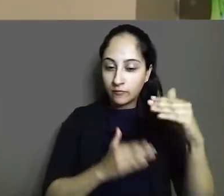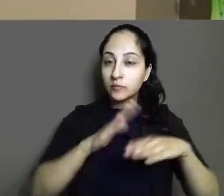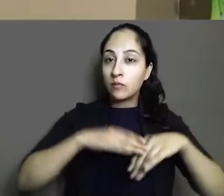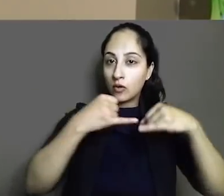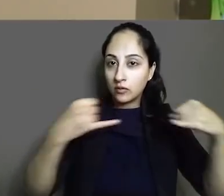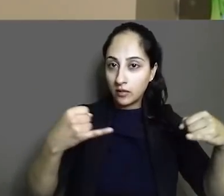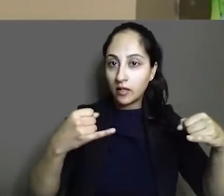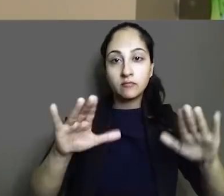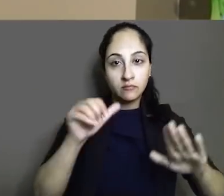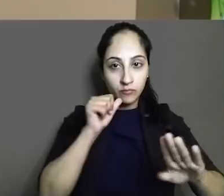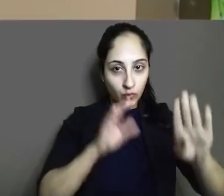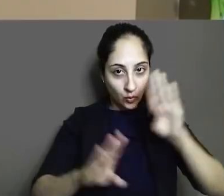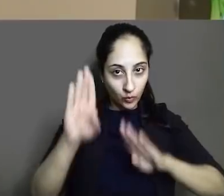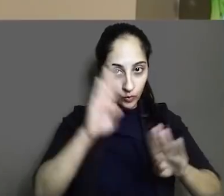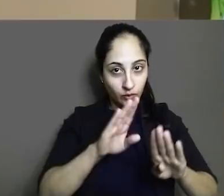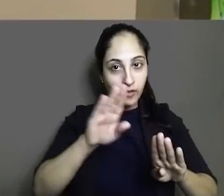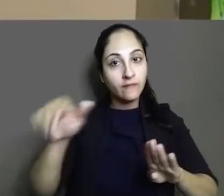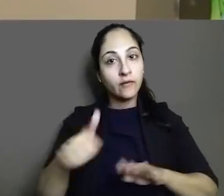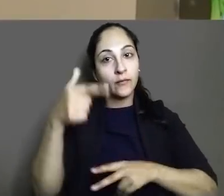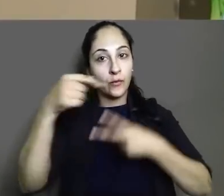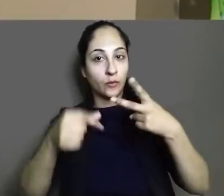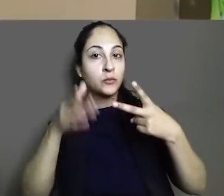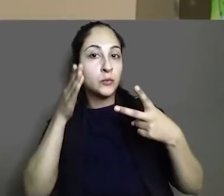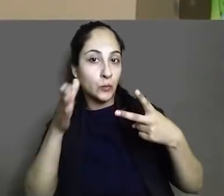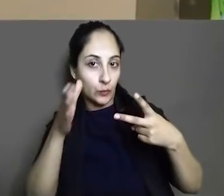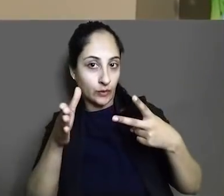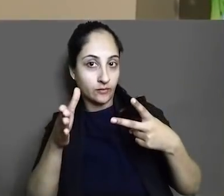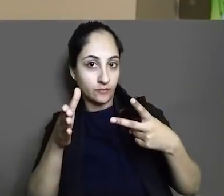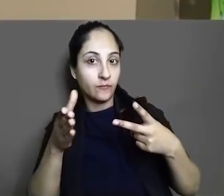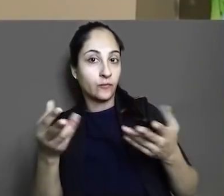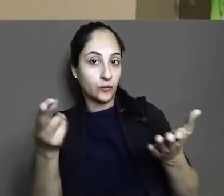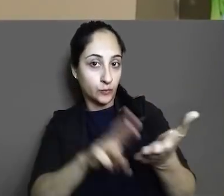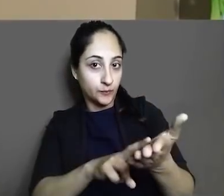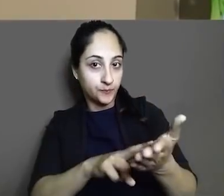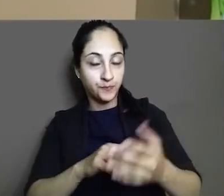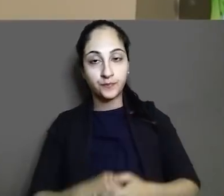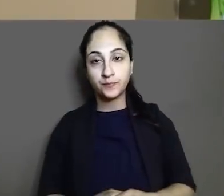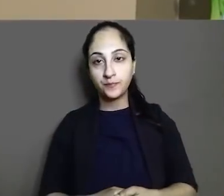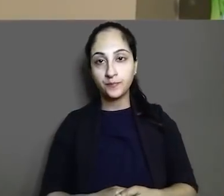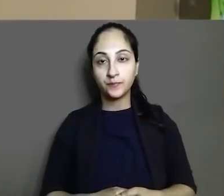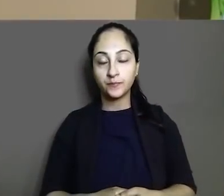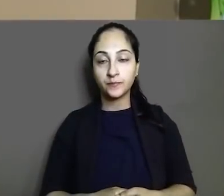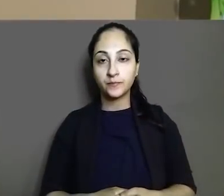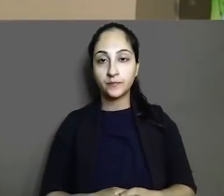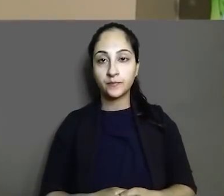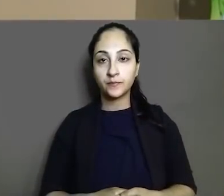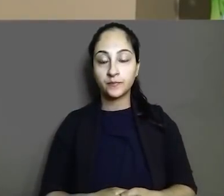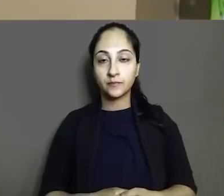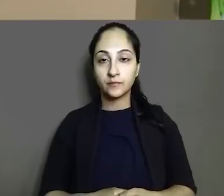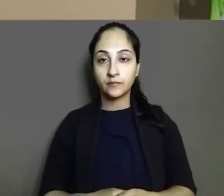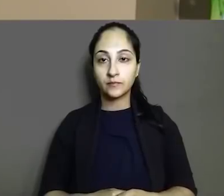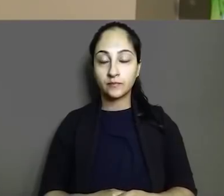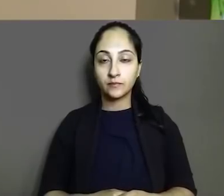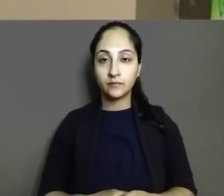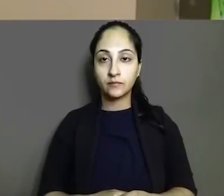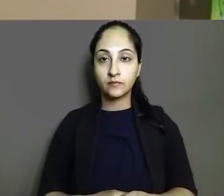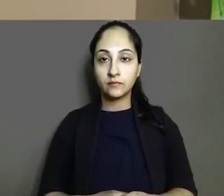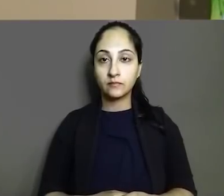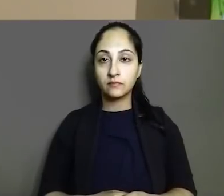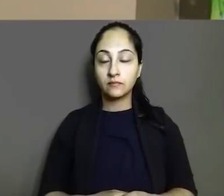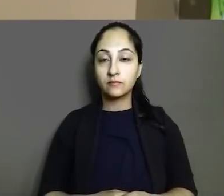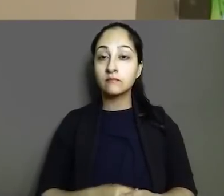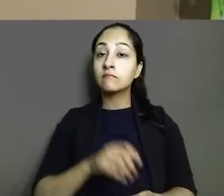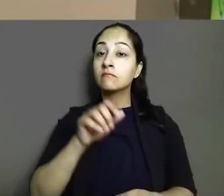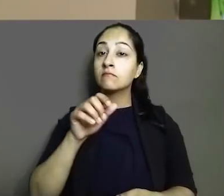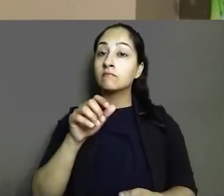turn is to make sure that your family doctor's office and your pharmacist has your most up-to-date contact information, because